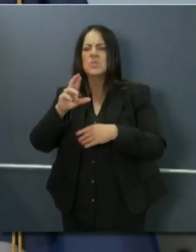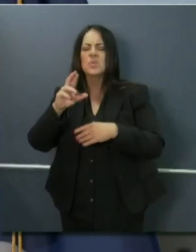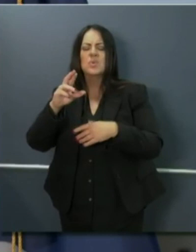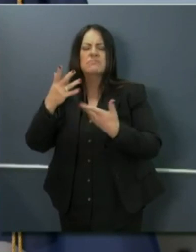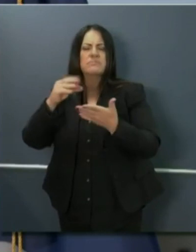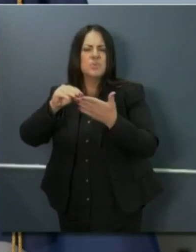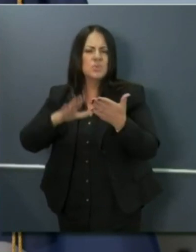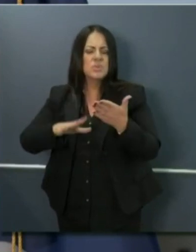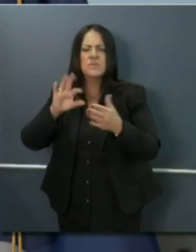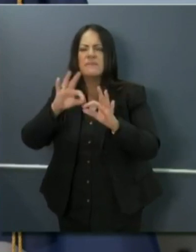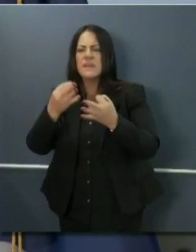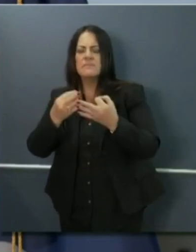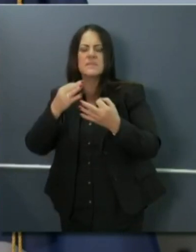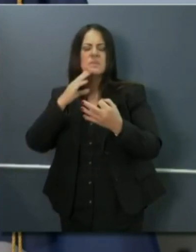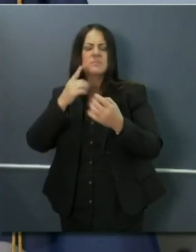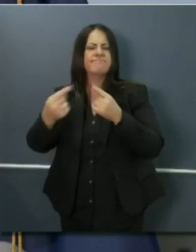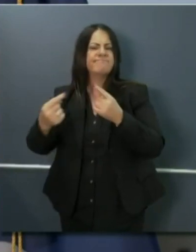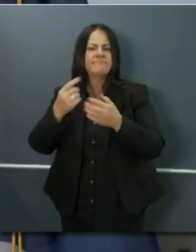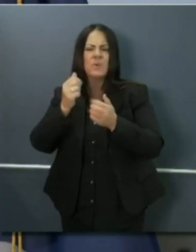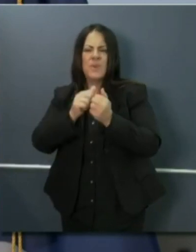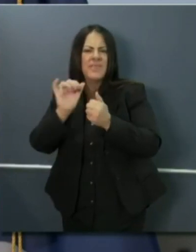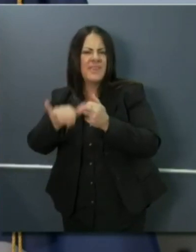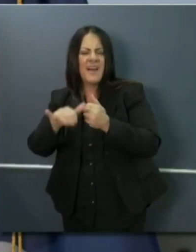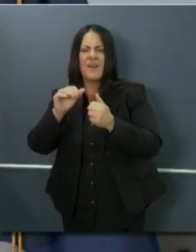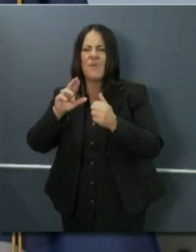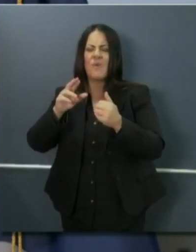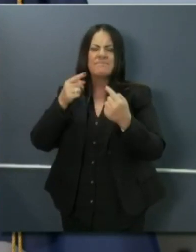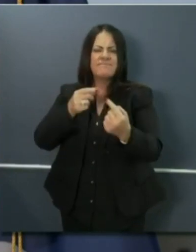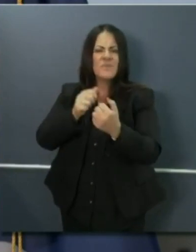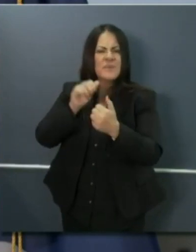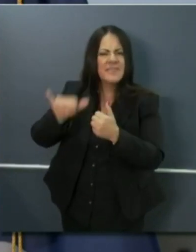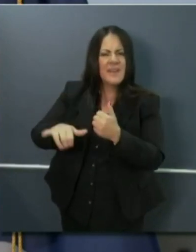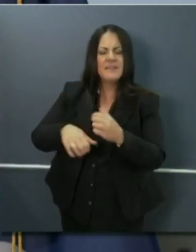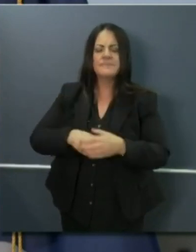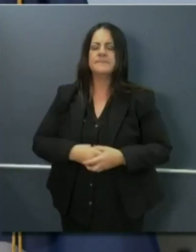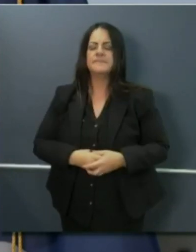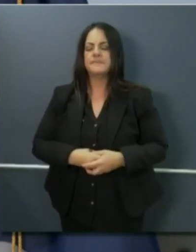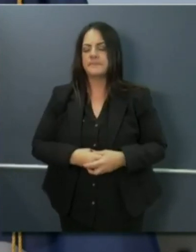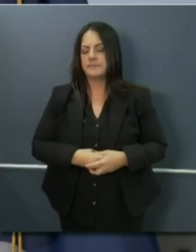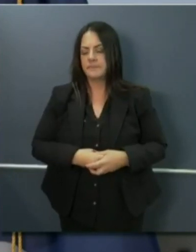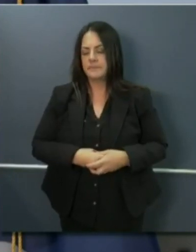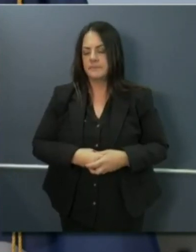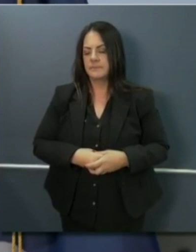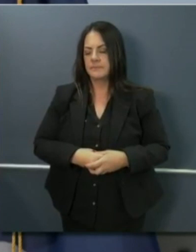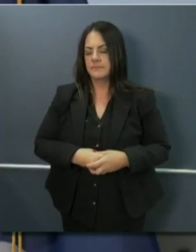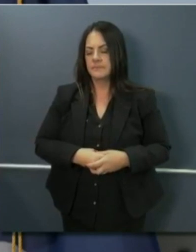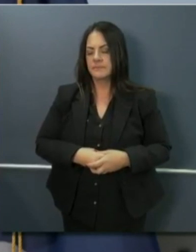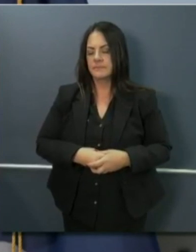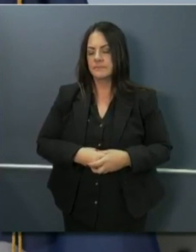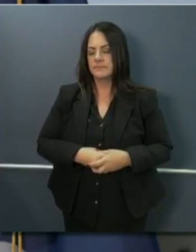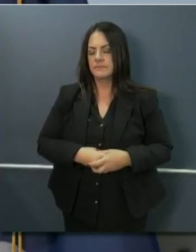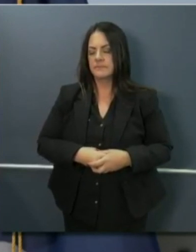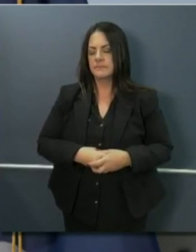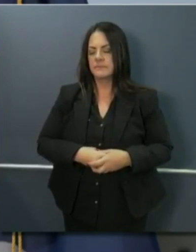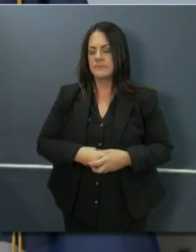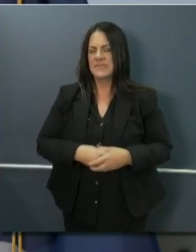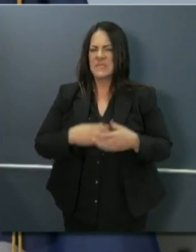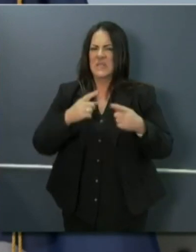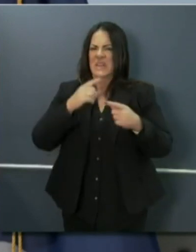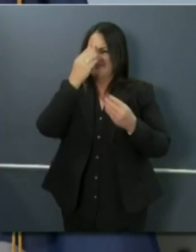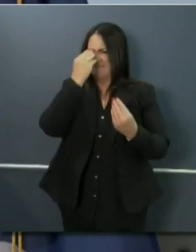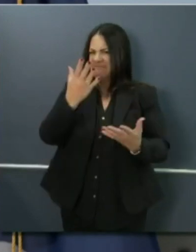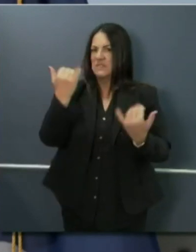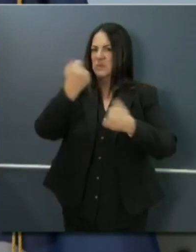but two-part question. Thanks. Let me talk about the schools. At 2 o'clock today, all 58 county superintendents are getting